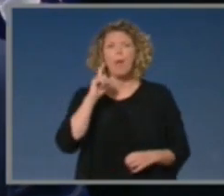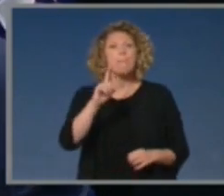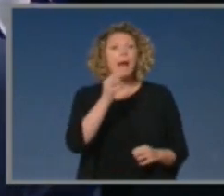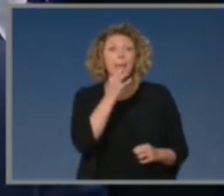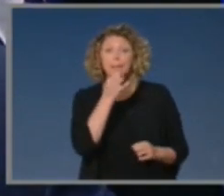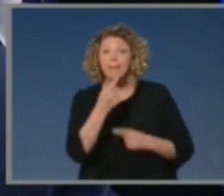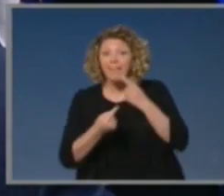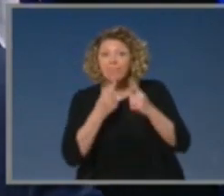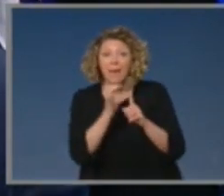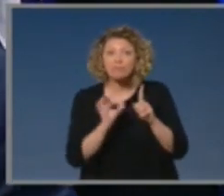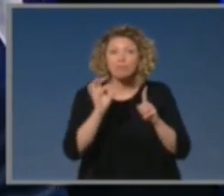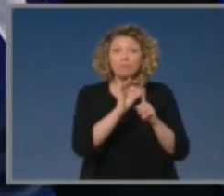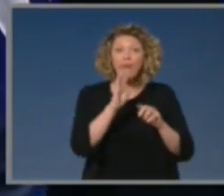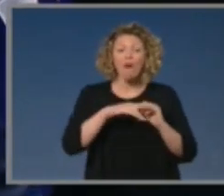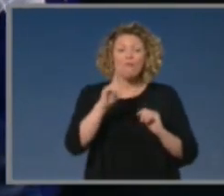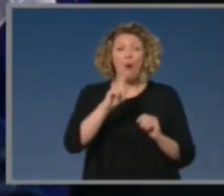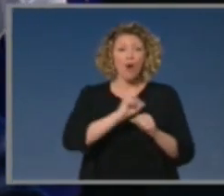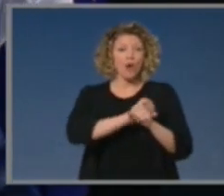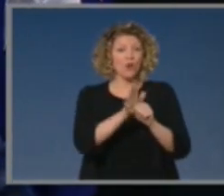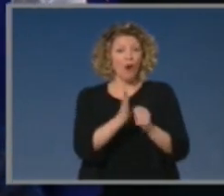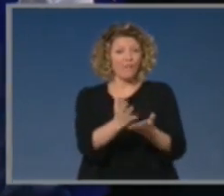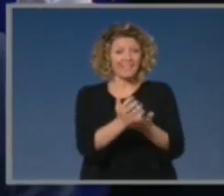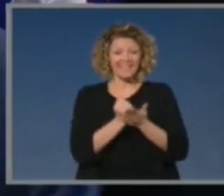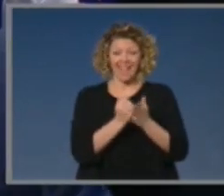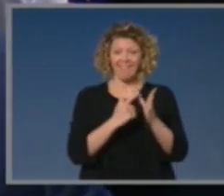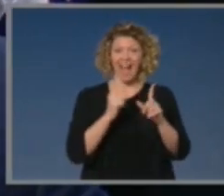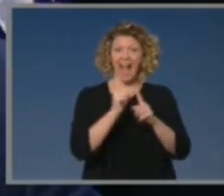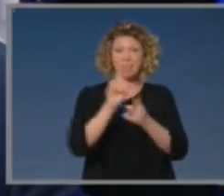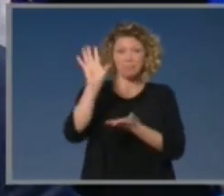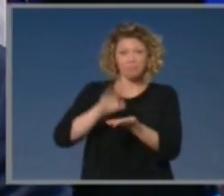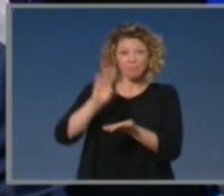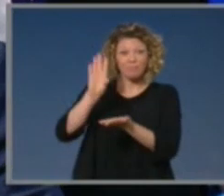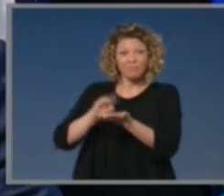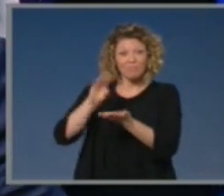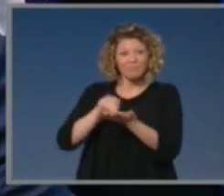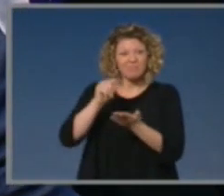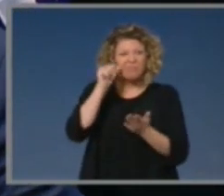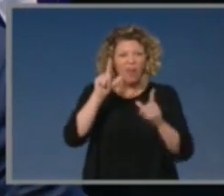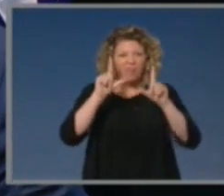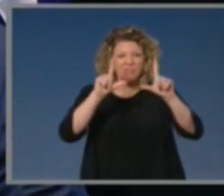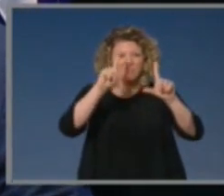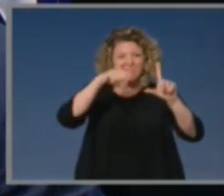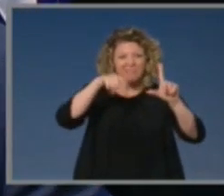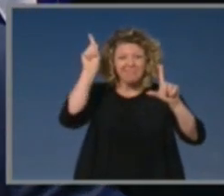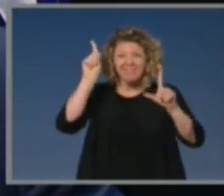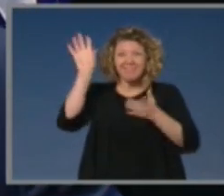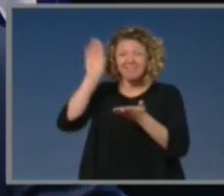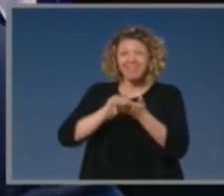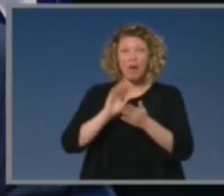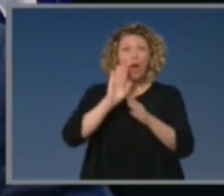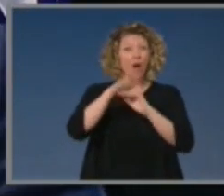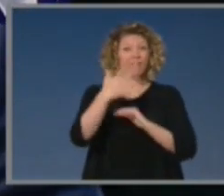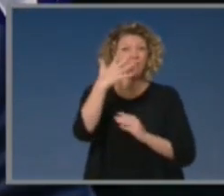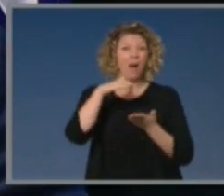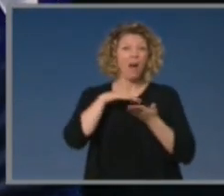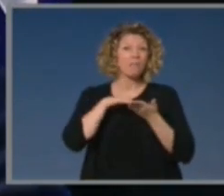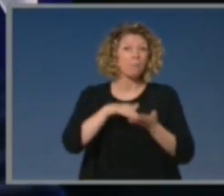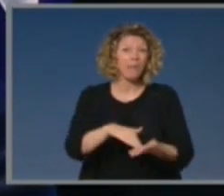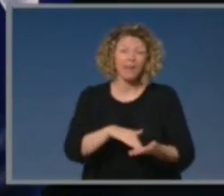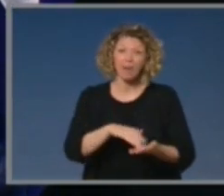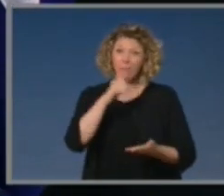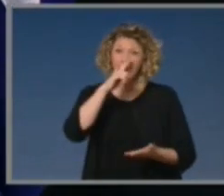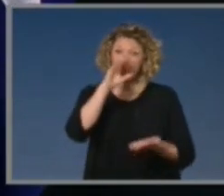5 million today. We're actually not far away from that just as we speak. Of a targeted population of some 16 million, it puts